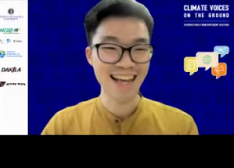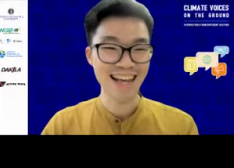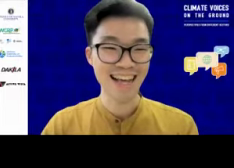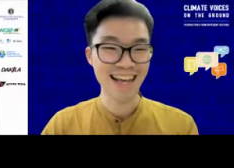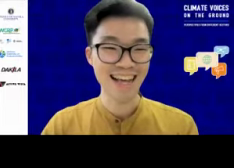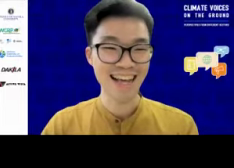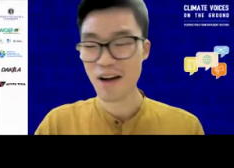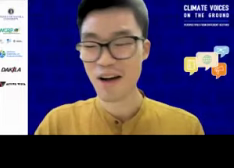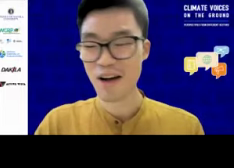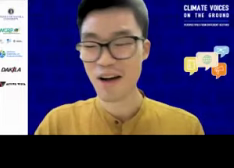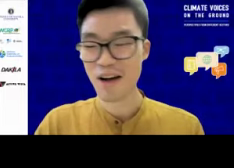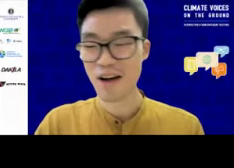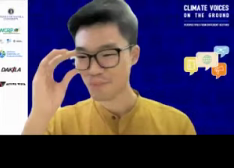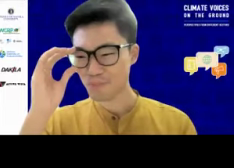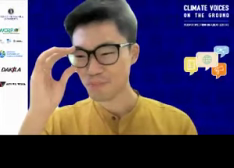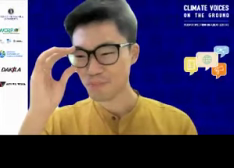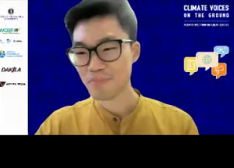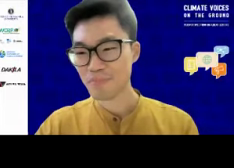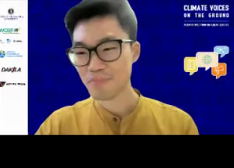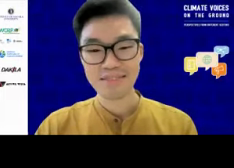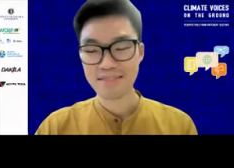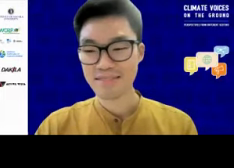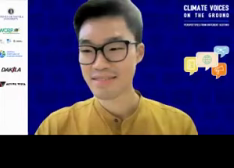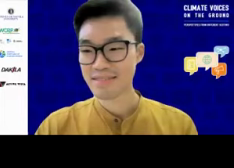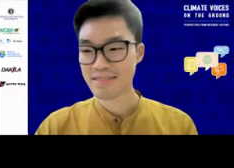nearing the end of our program.